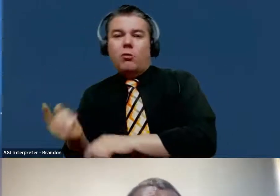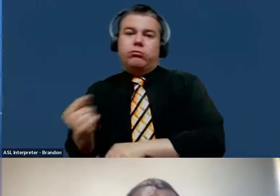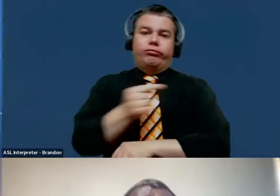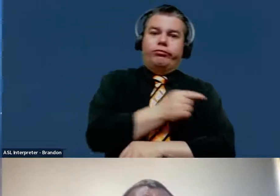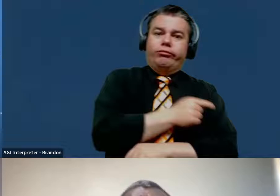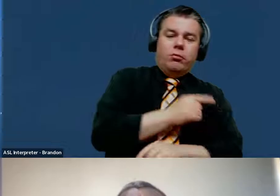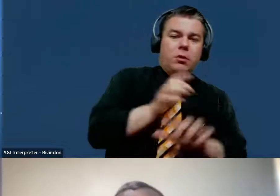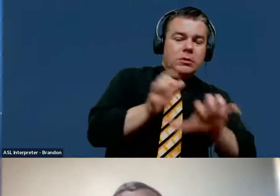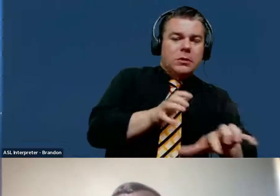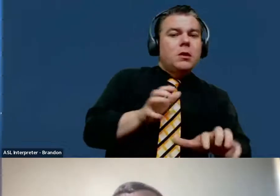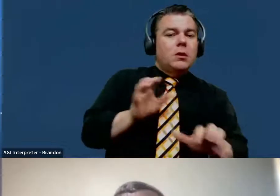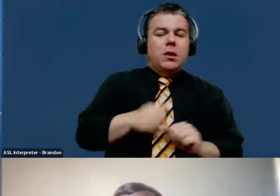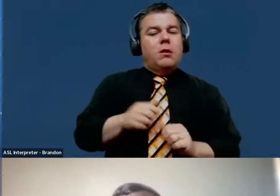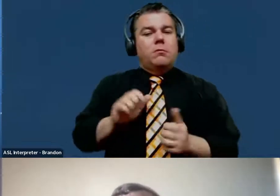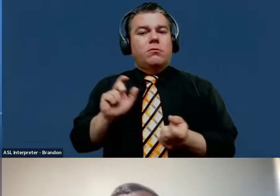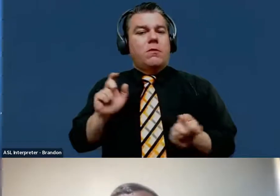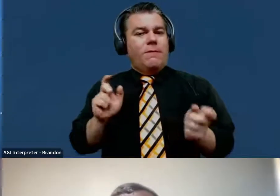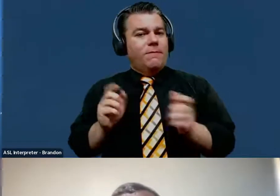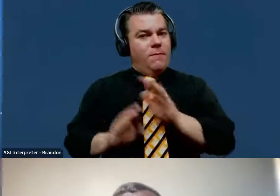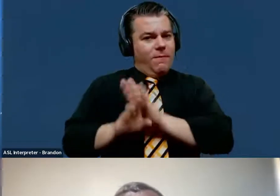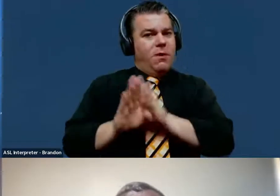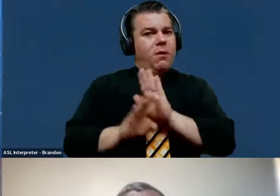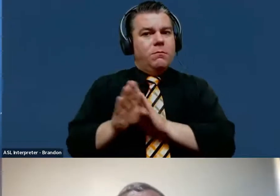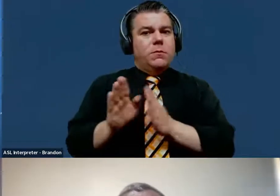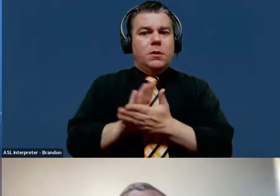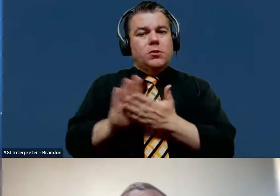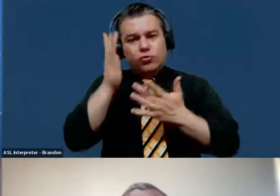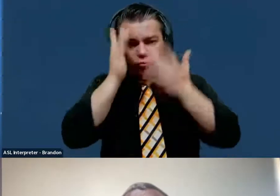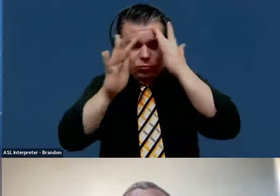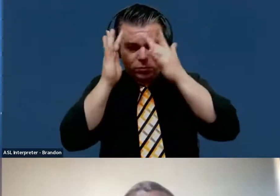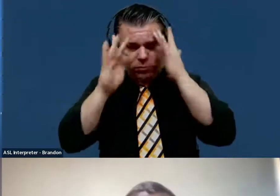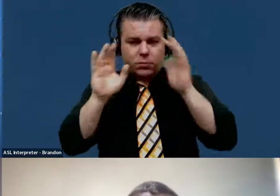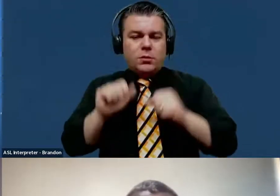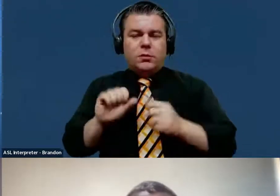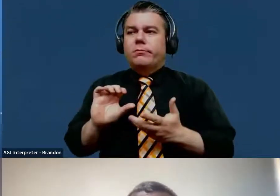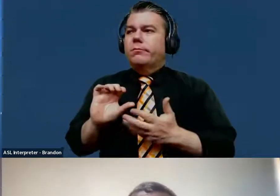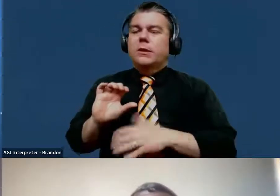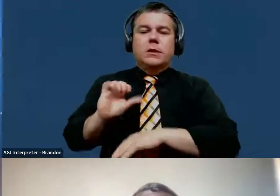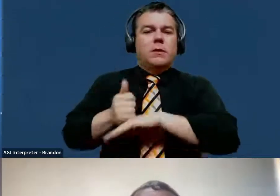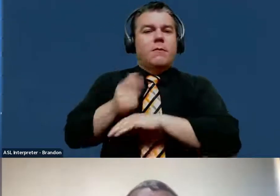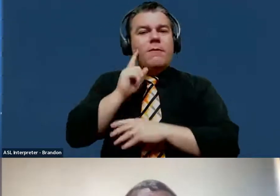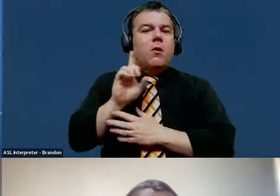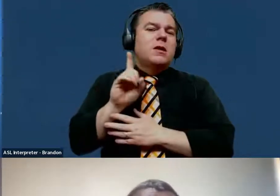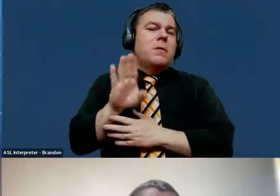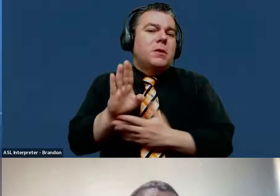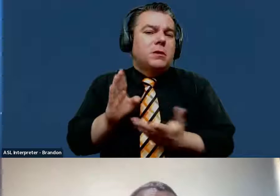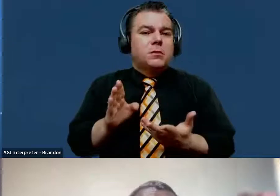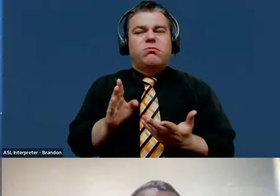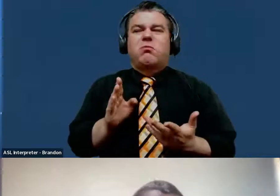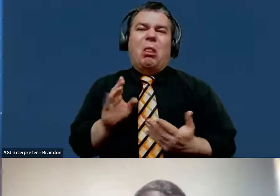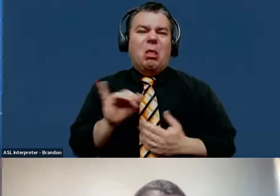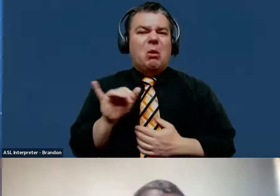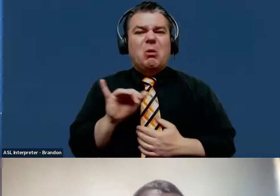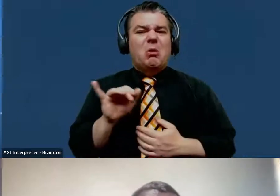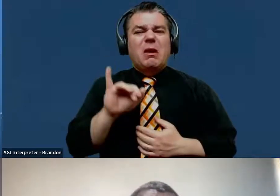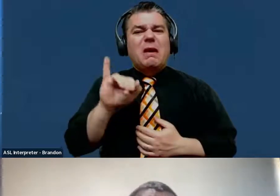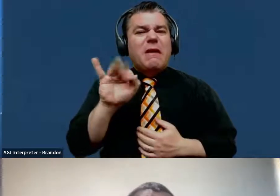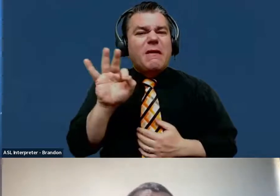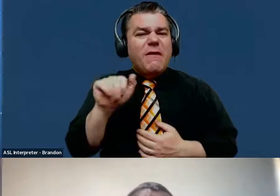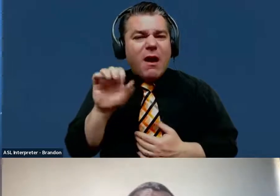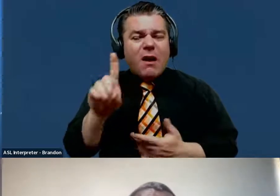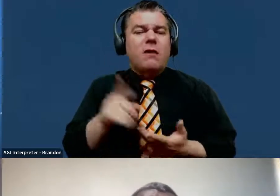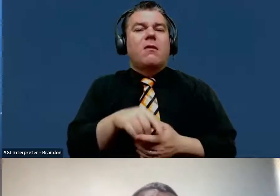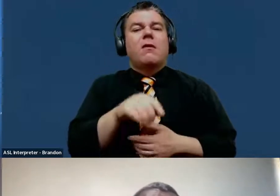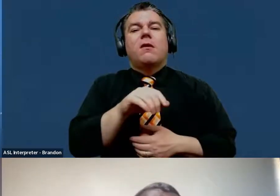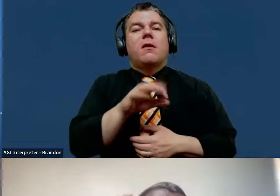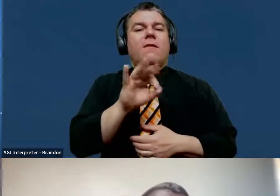strategy that can be put in a sort of a database. Organization like IFAD of FAO can say,